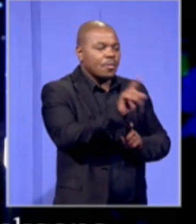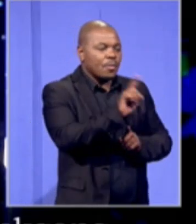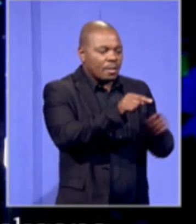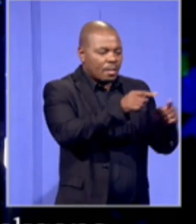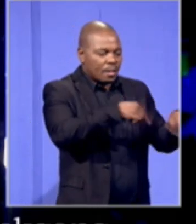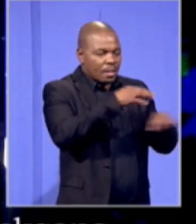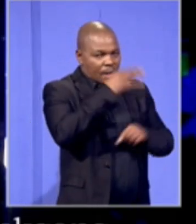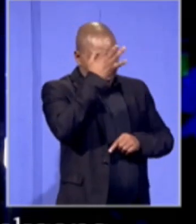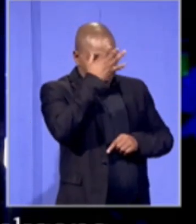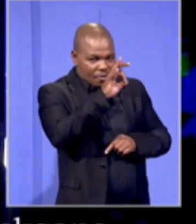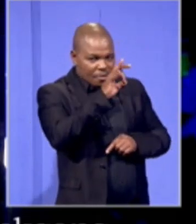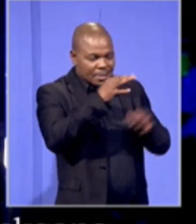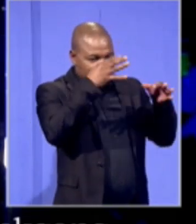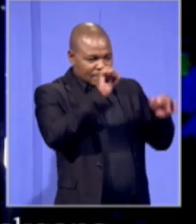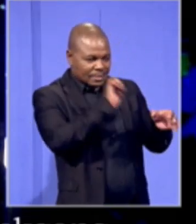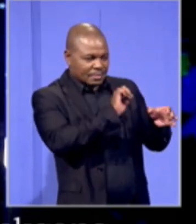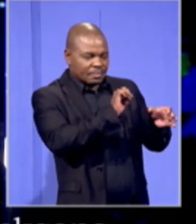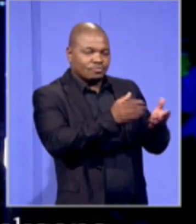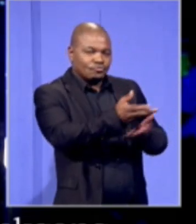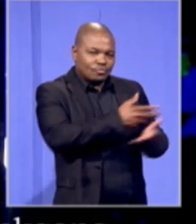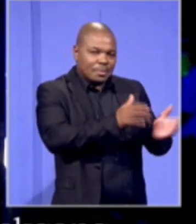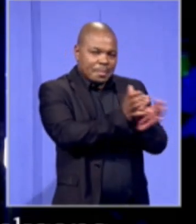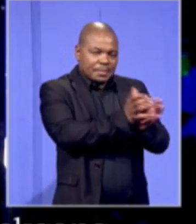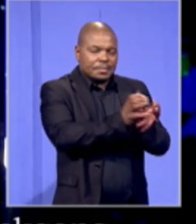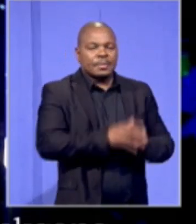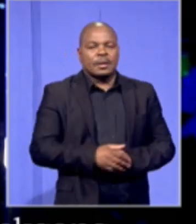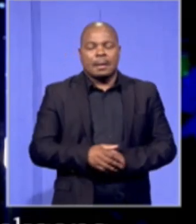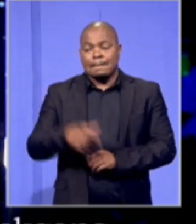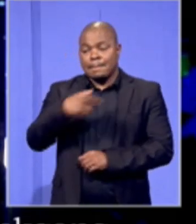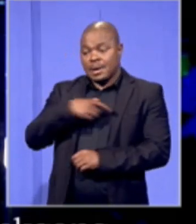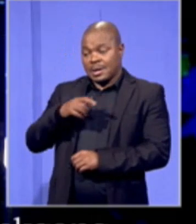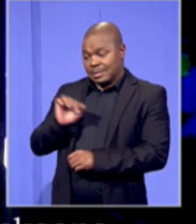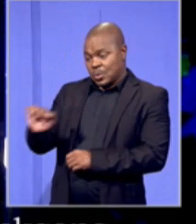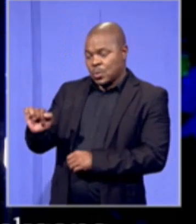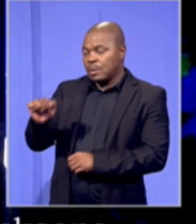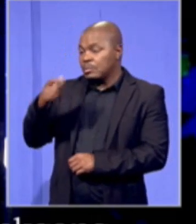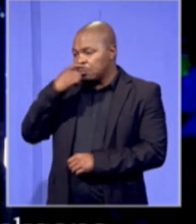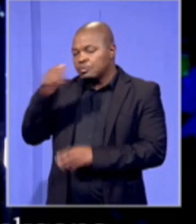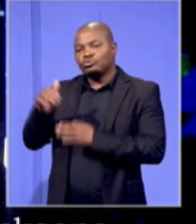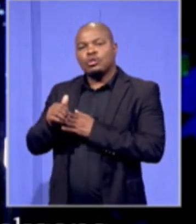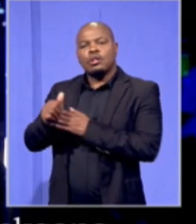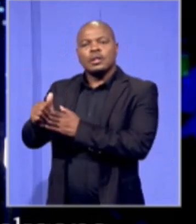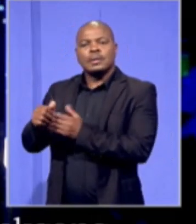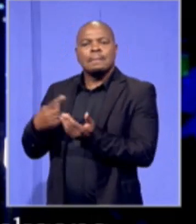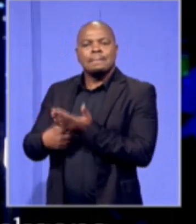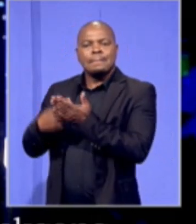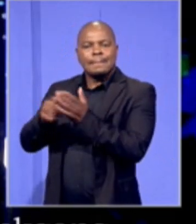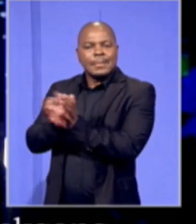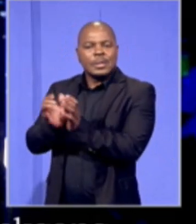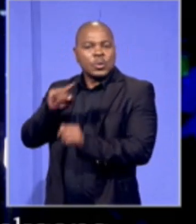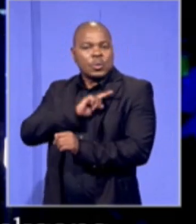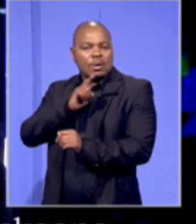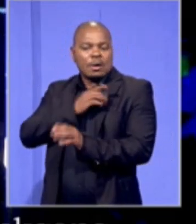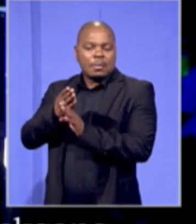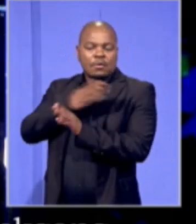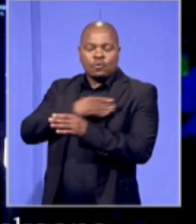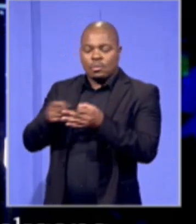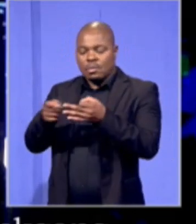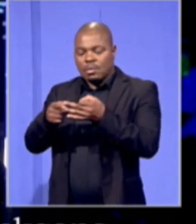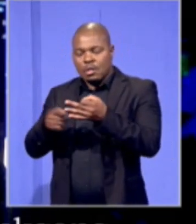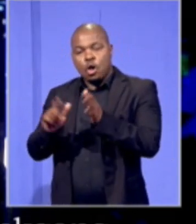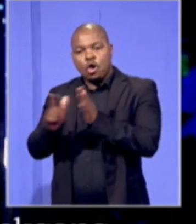sa mmuso bekeng e tlang. Mopresidente wa mokga Cyril Ramaphosa ke yena ya tla etella pele lekgotla ka morao tekena ditshwantsho tse 3 tsa